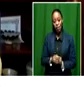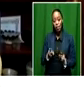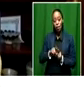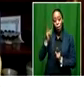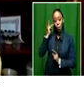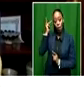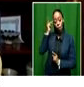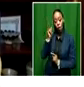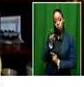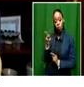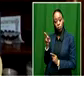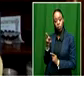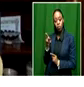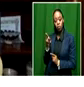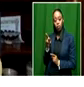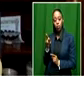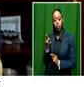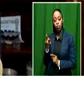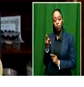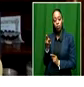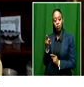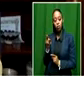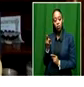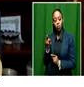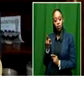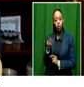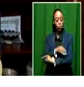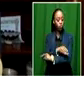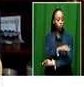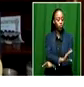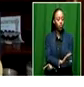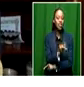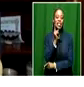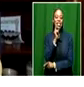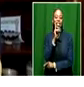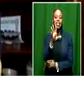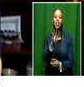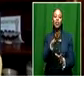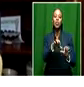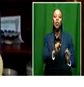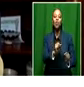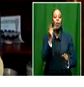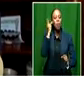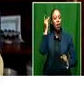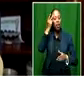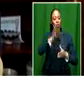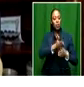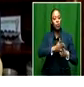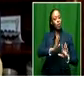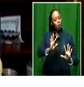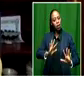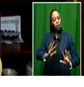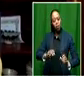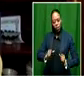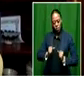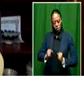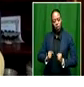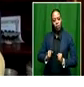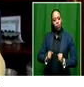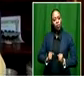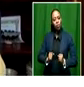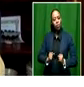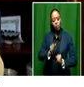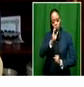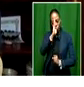parents, don't outsource your parenting to teachers or to anyone. Take a strong step.